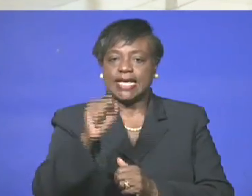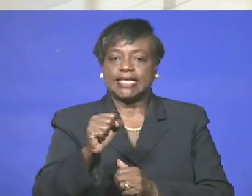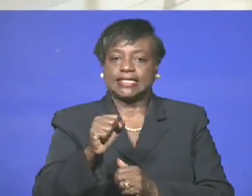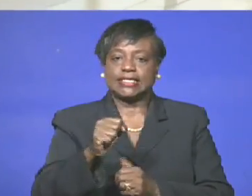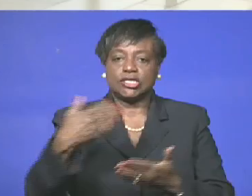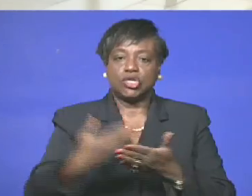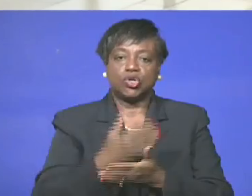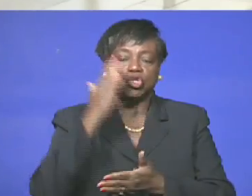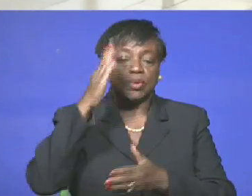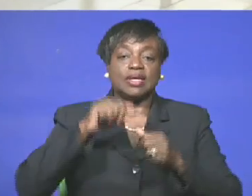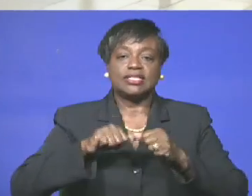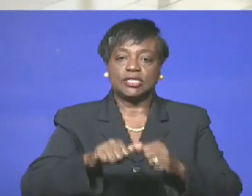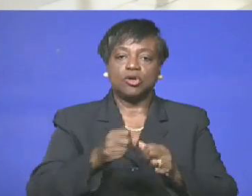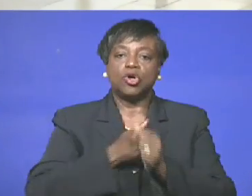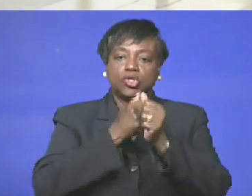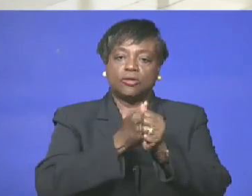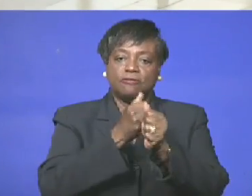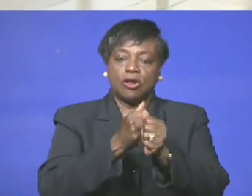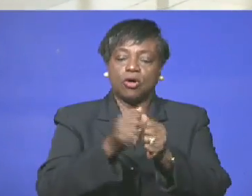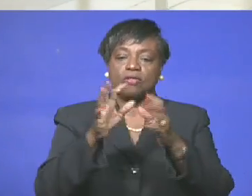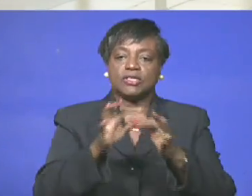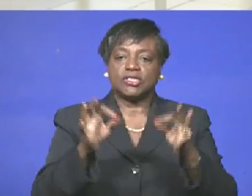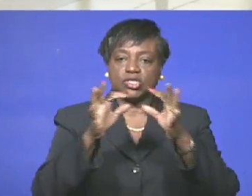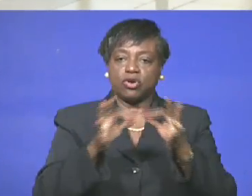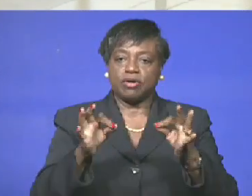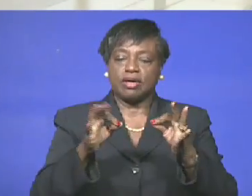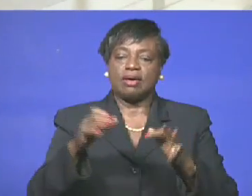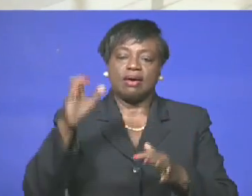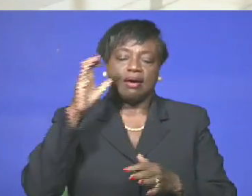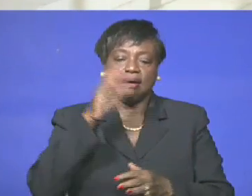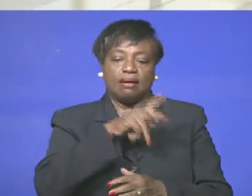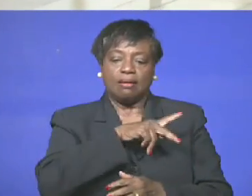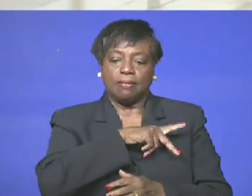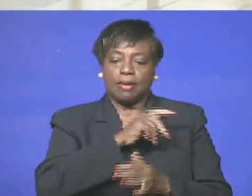to follow this developing story. Carla Palmer, ZNS Network News.